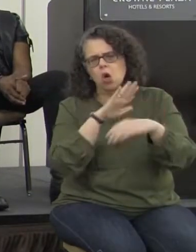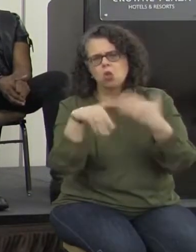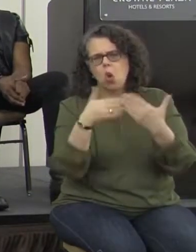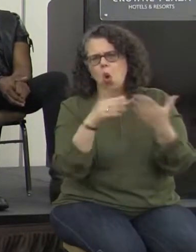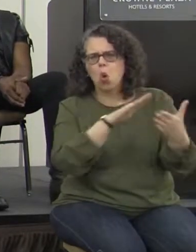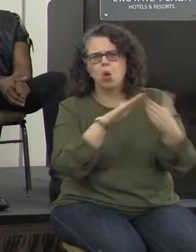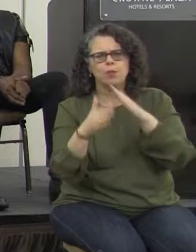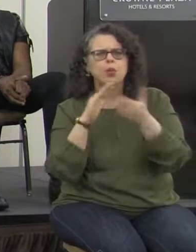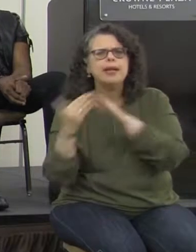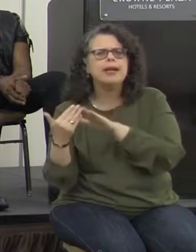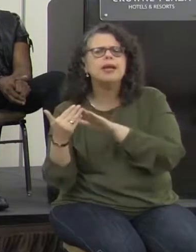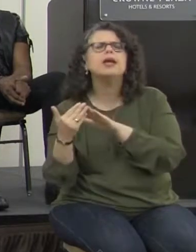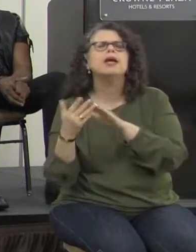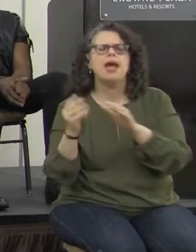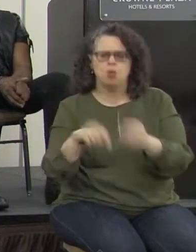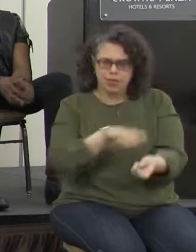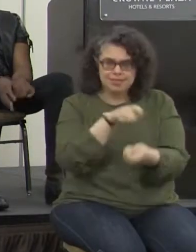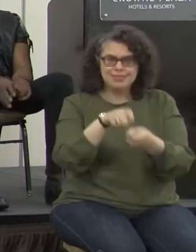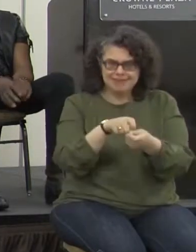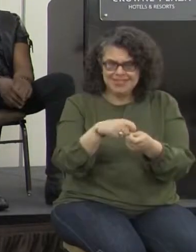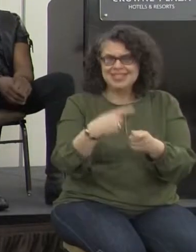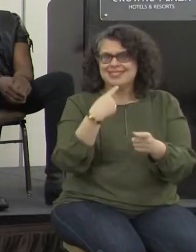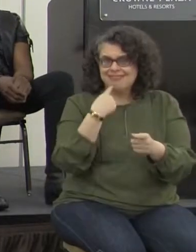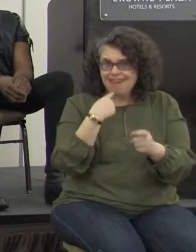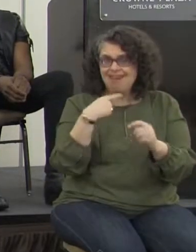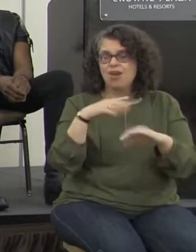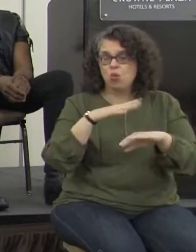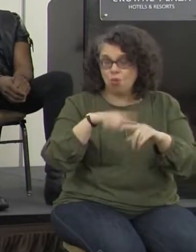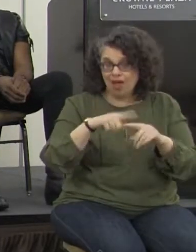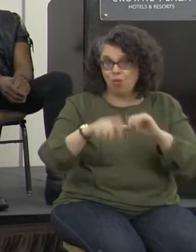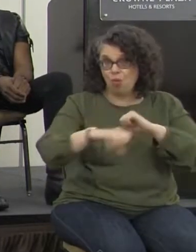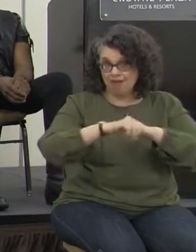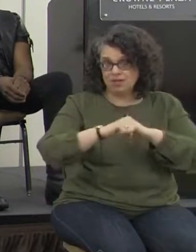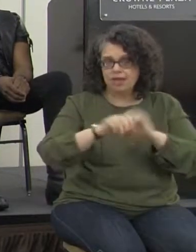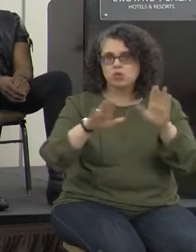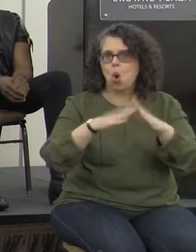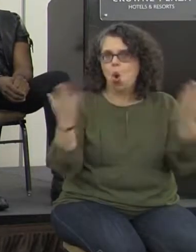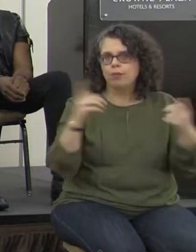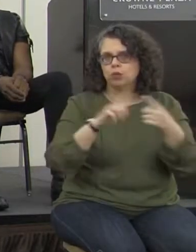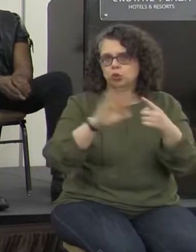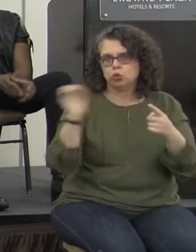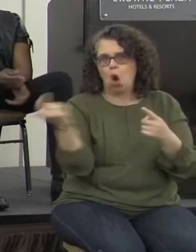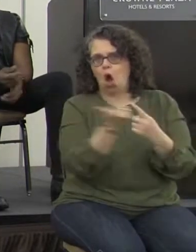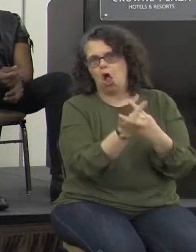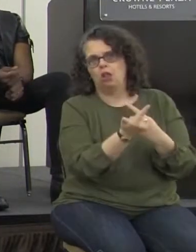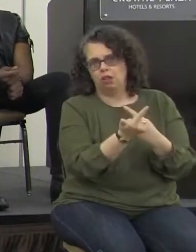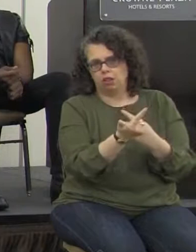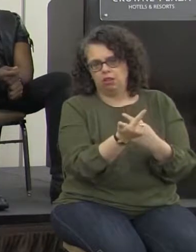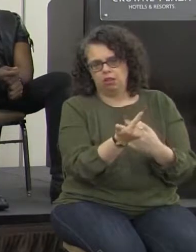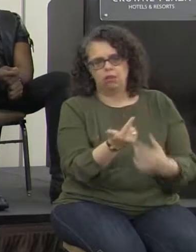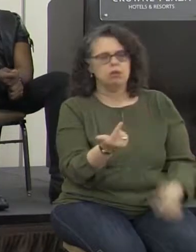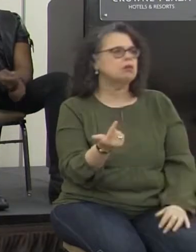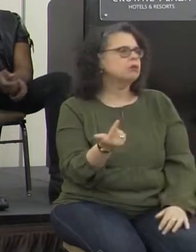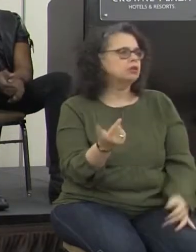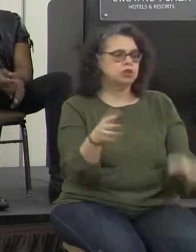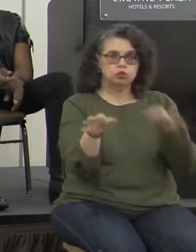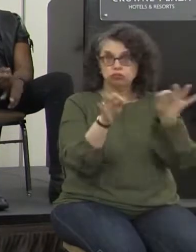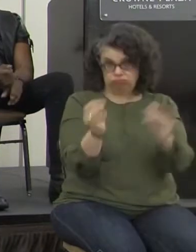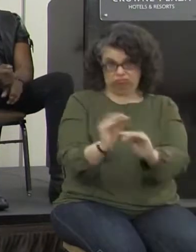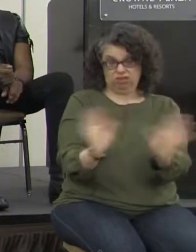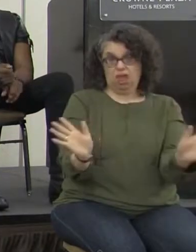and we specifically put in our advertising open to all, just to